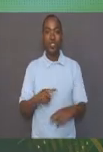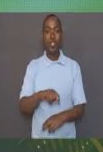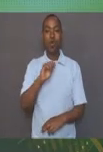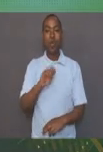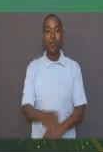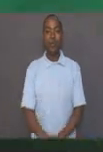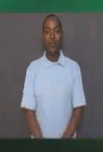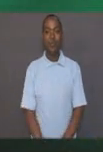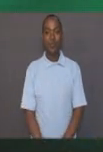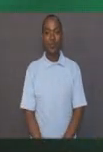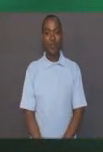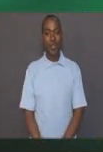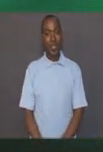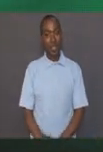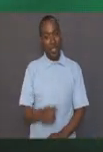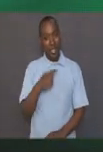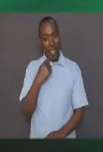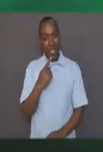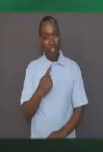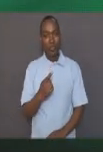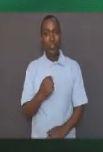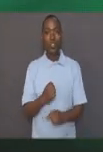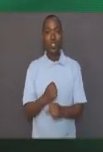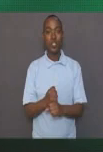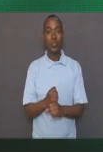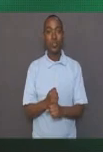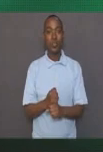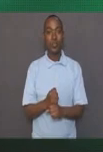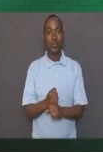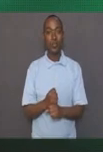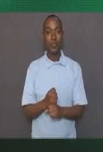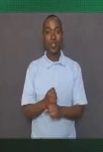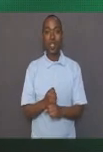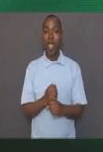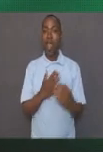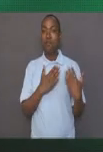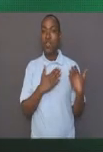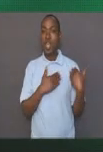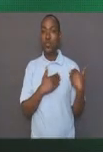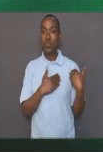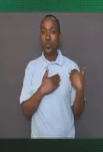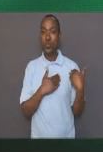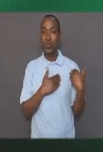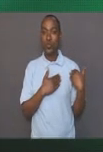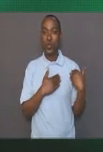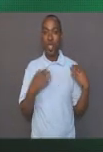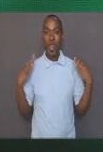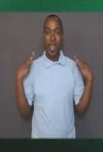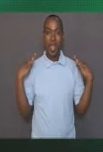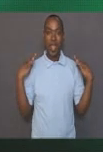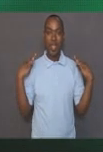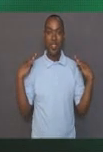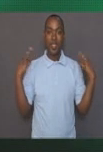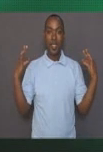Institute, you may have written down that it is responsible for health and